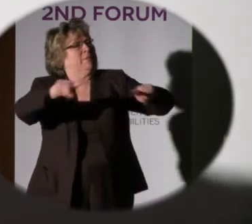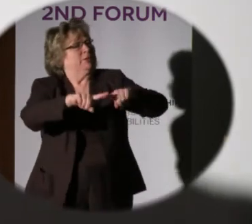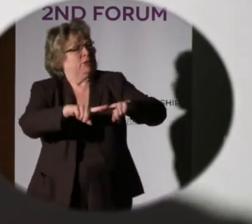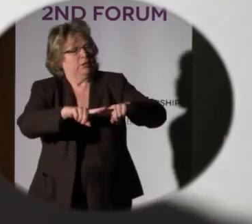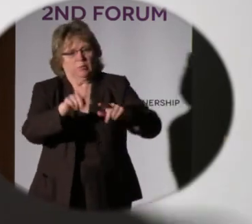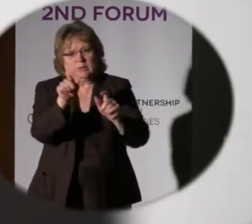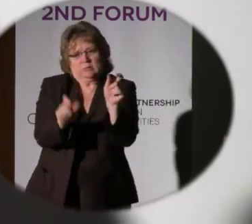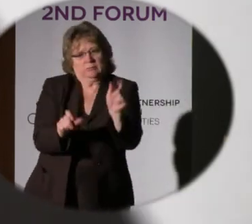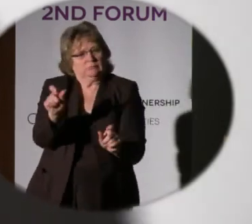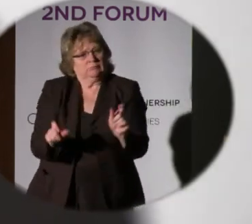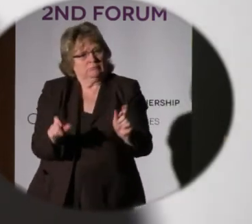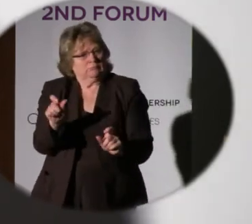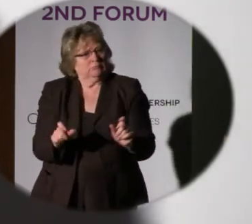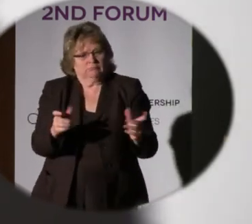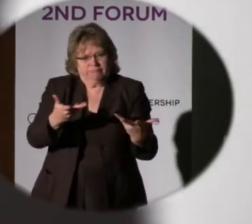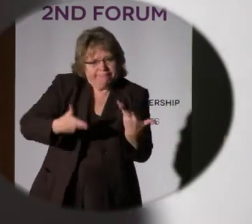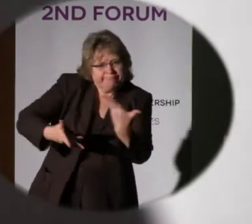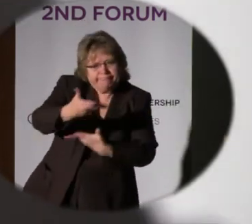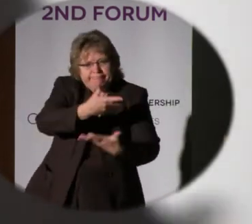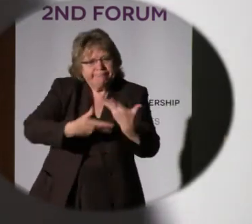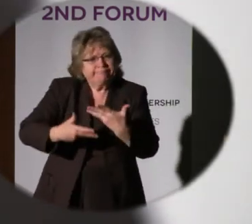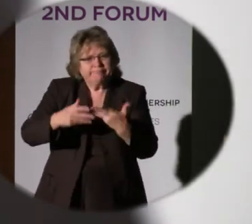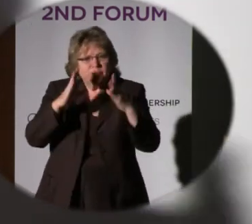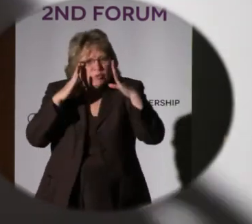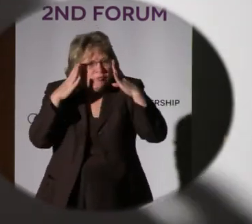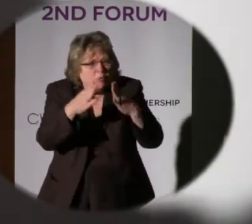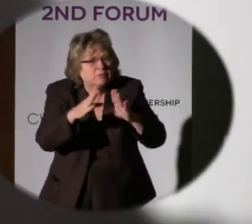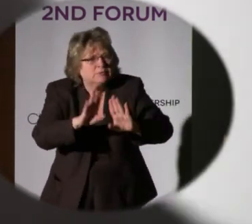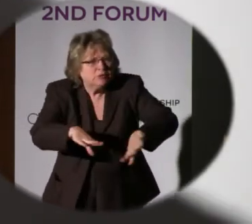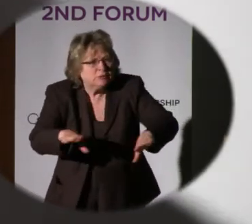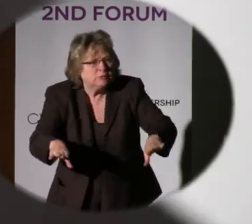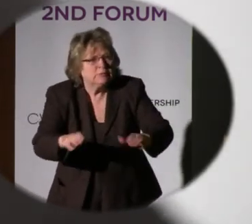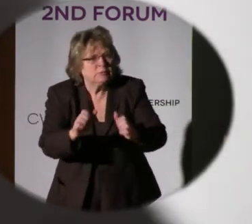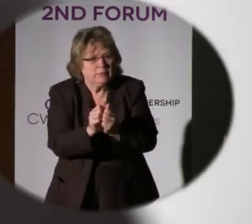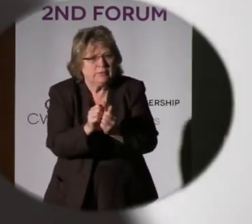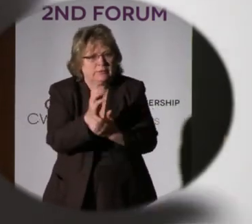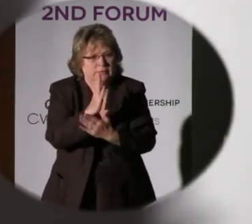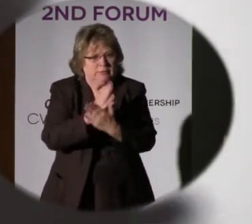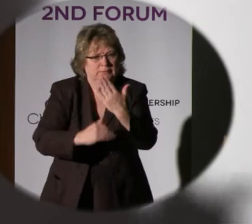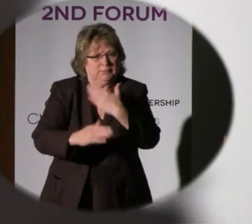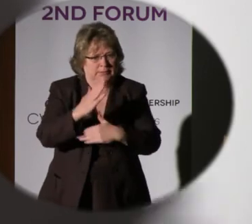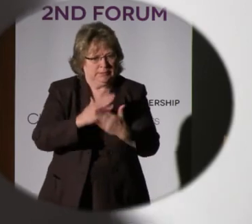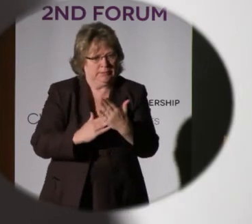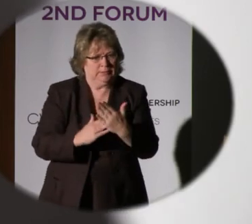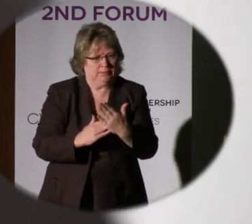people with disability, especially children with